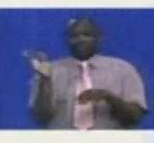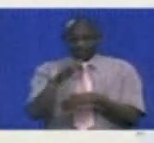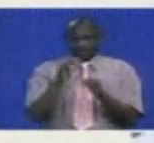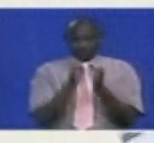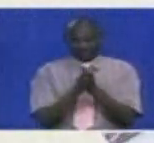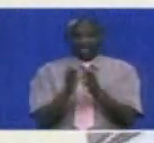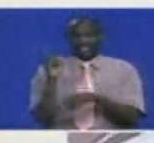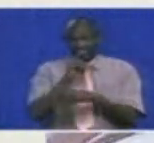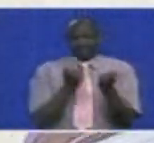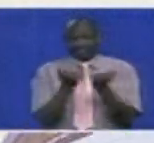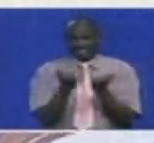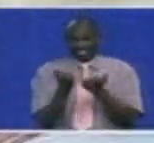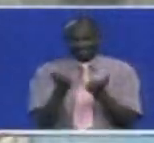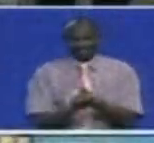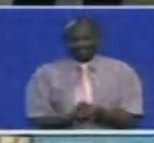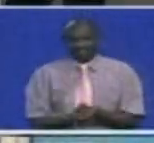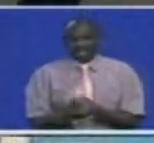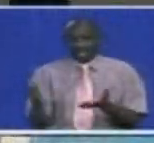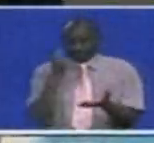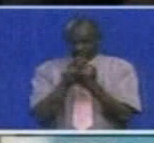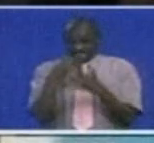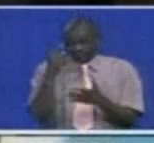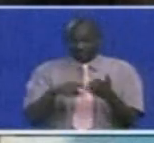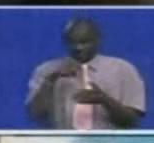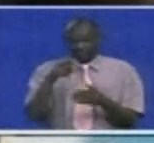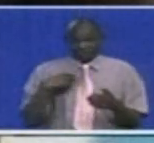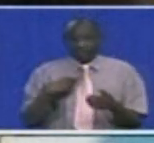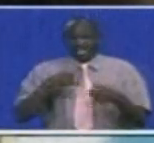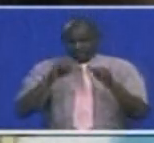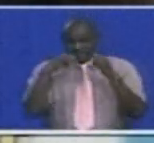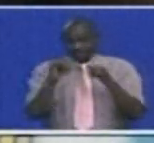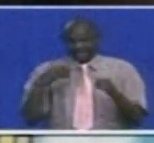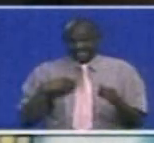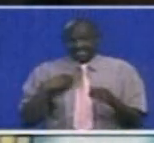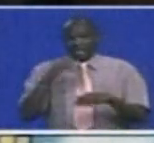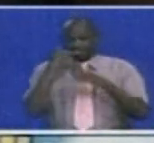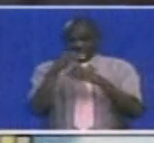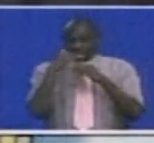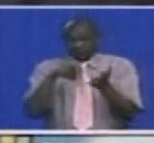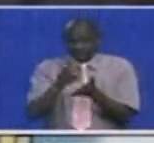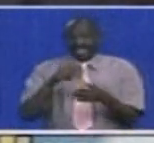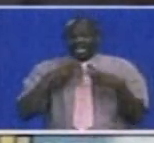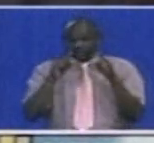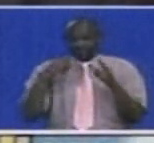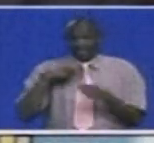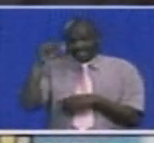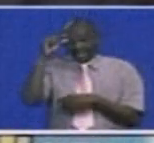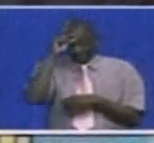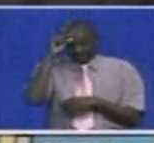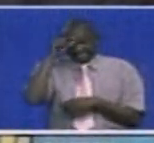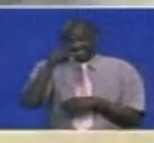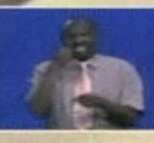business. Employers say they will not implement any minimum wage announced by the state this Labor